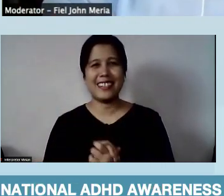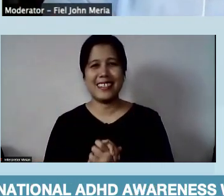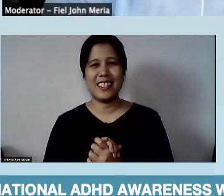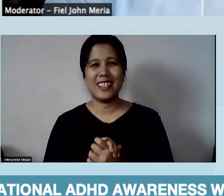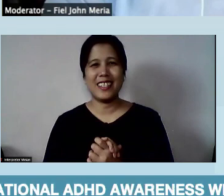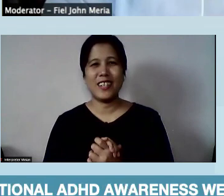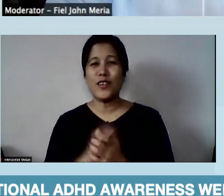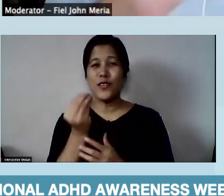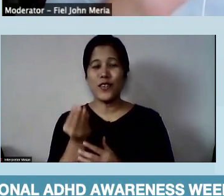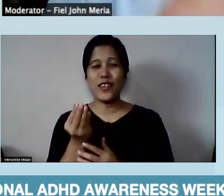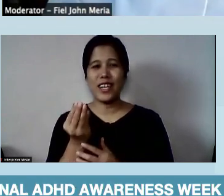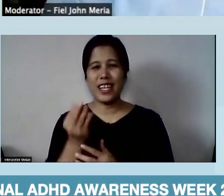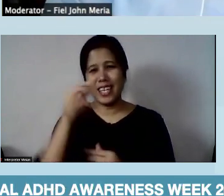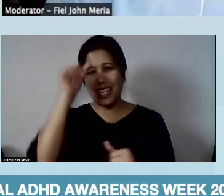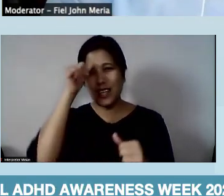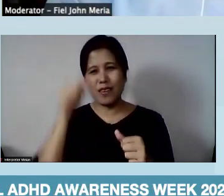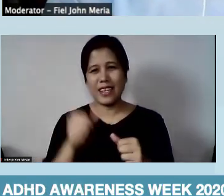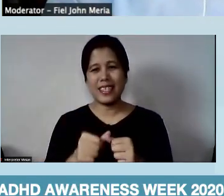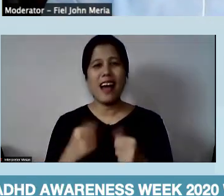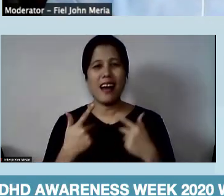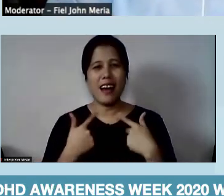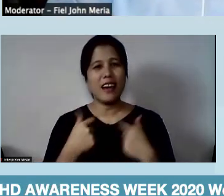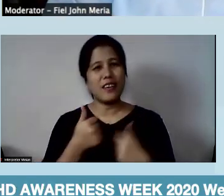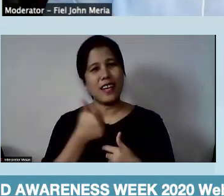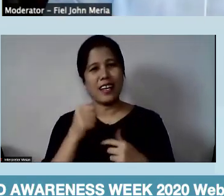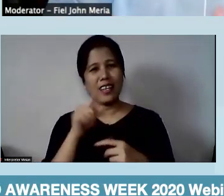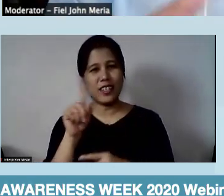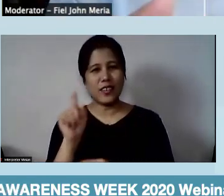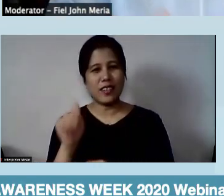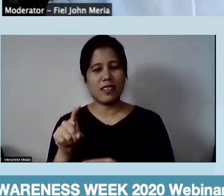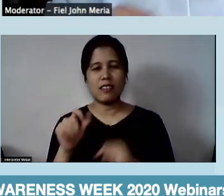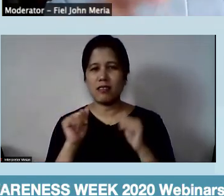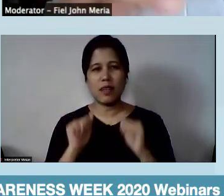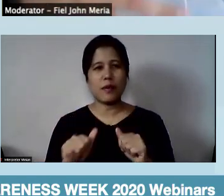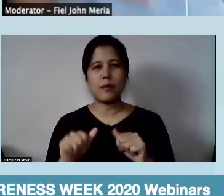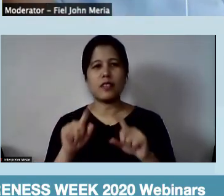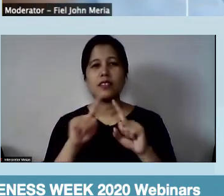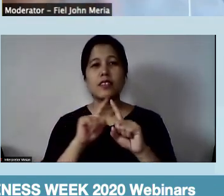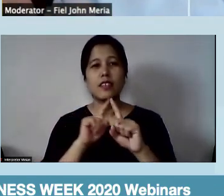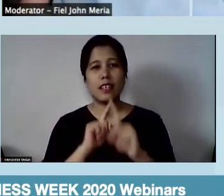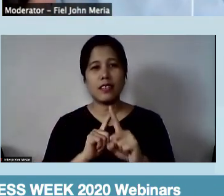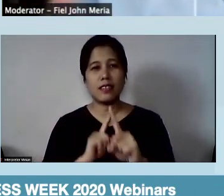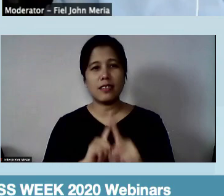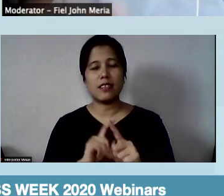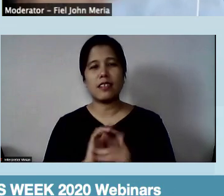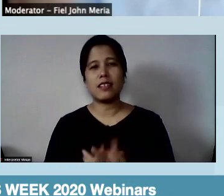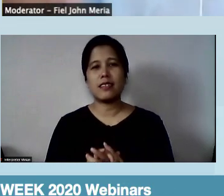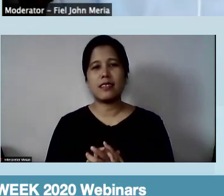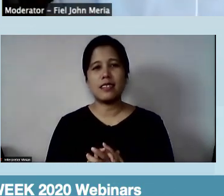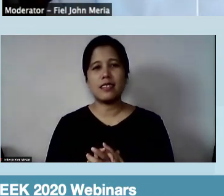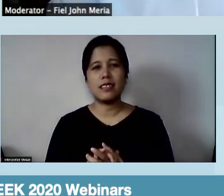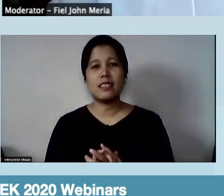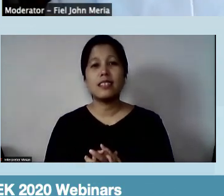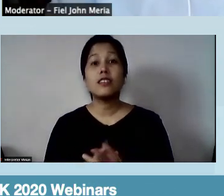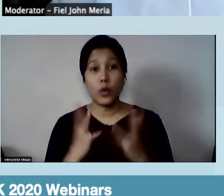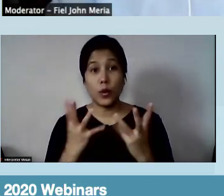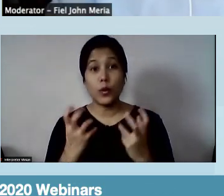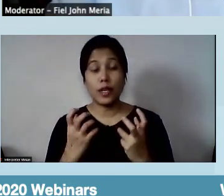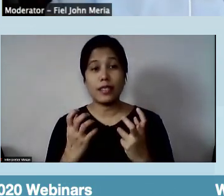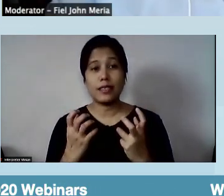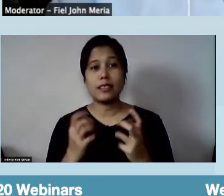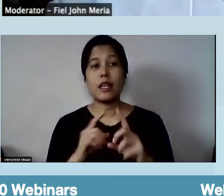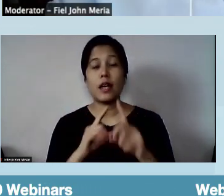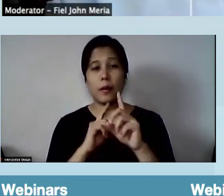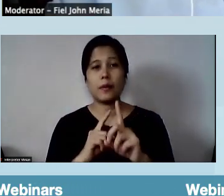for everybody. If you guys have other questions that we were not able to answer here, if you guys haven't thought of a question yet and you want to message that